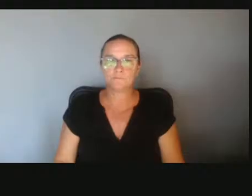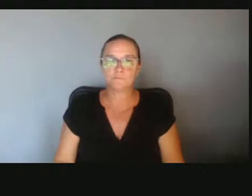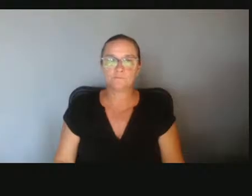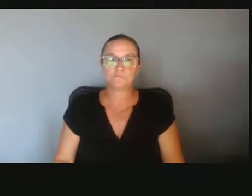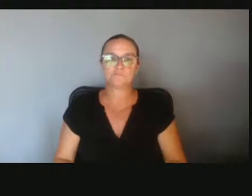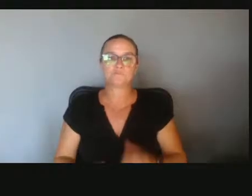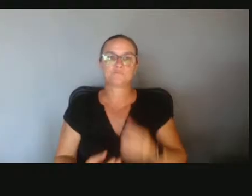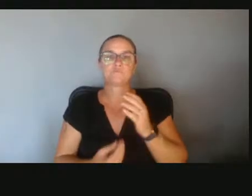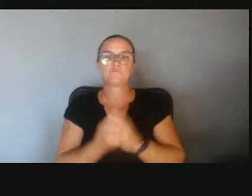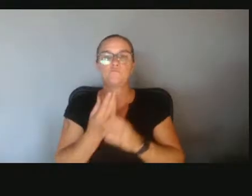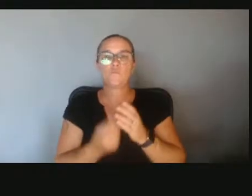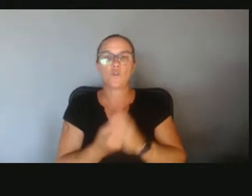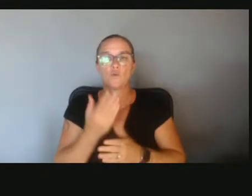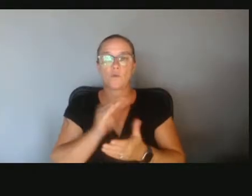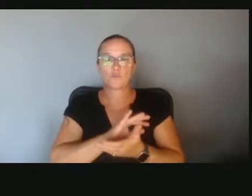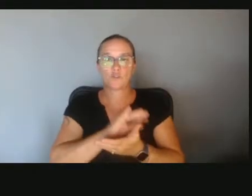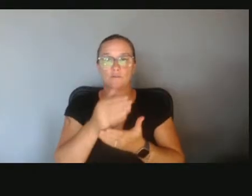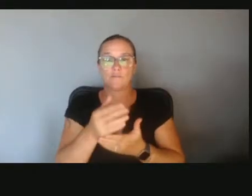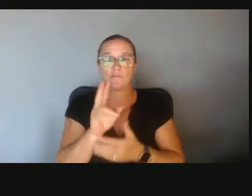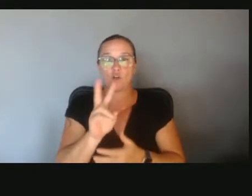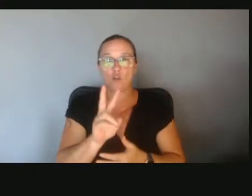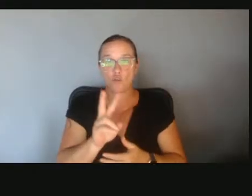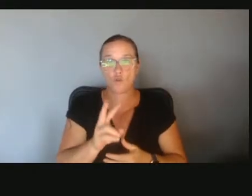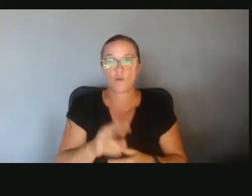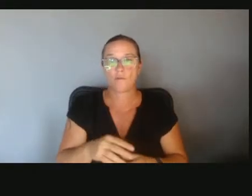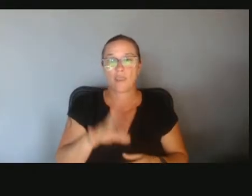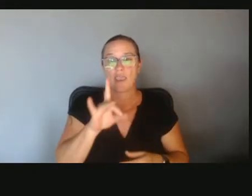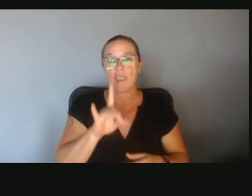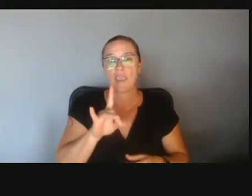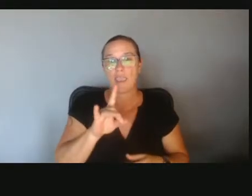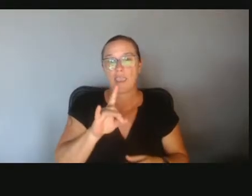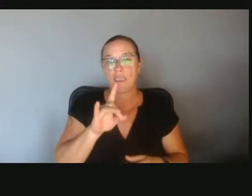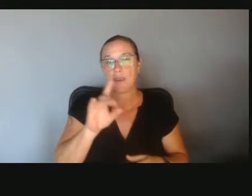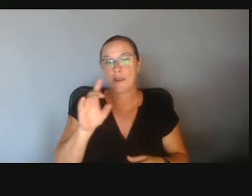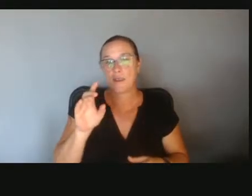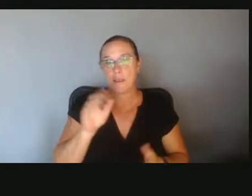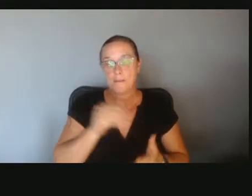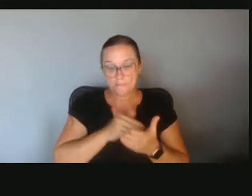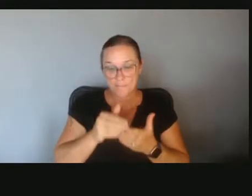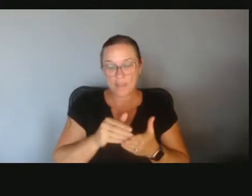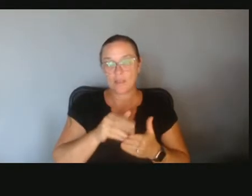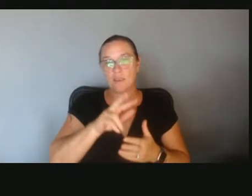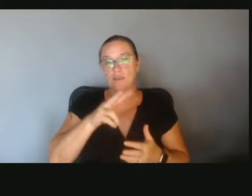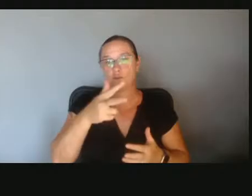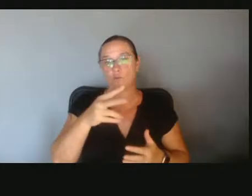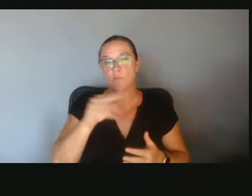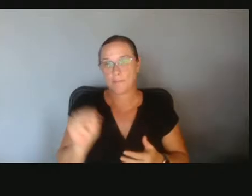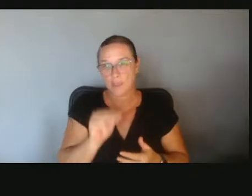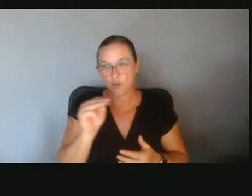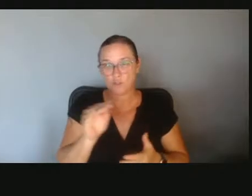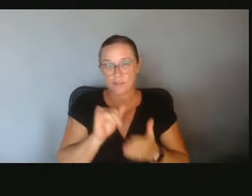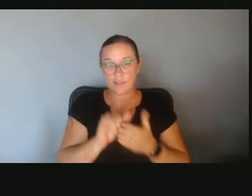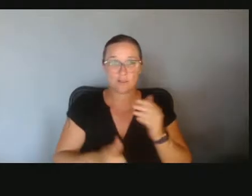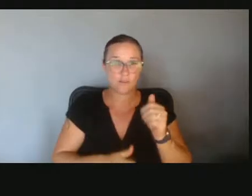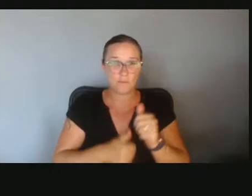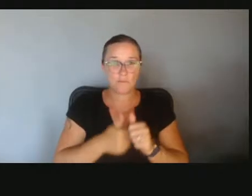volume at 8 million cubic meters is the third highest. Right? So it looks like,